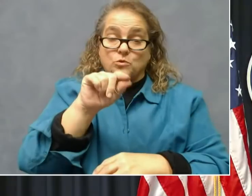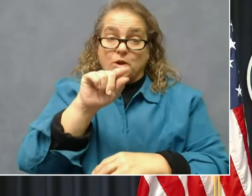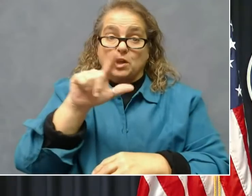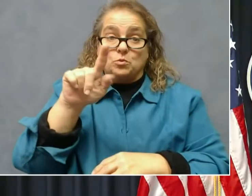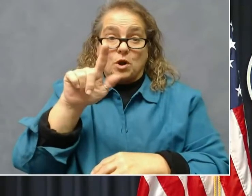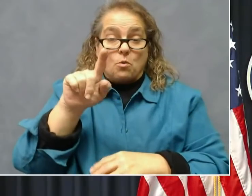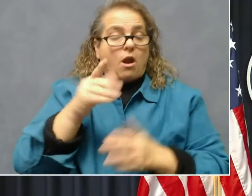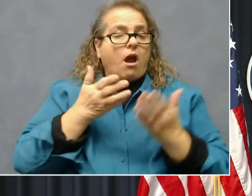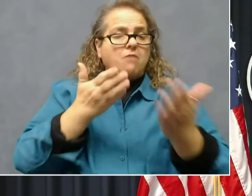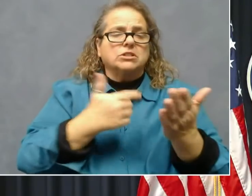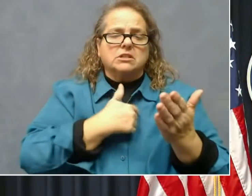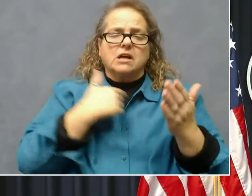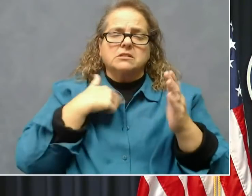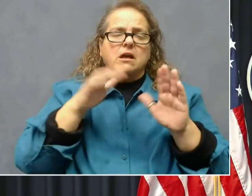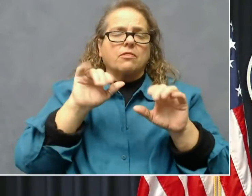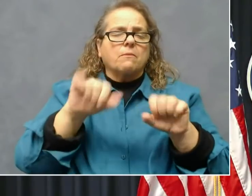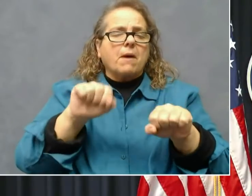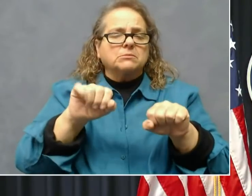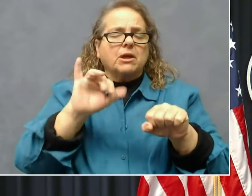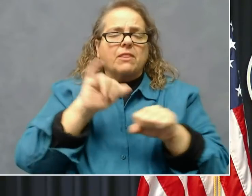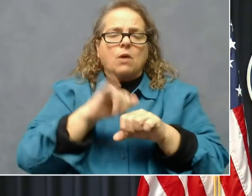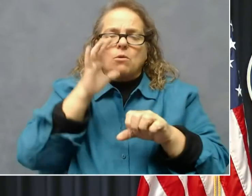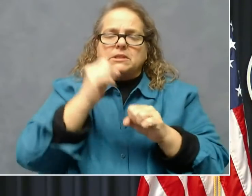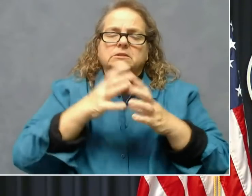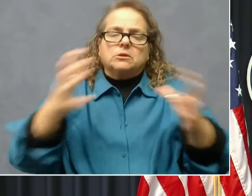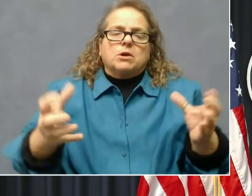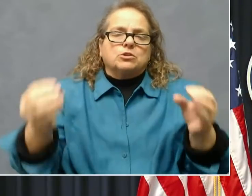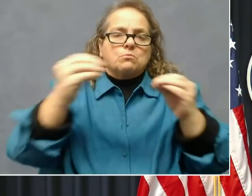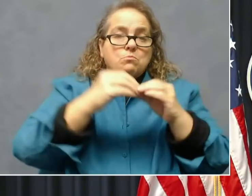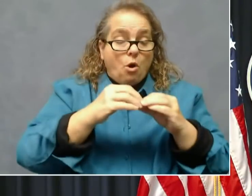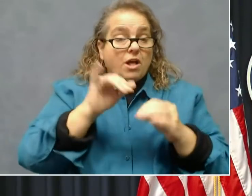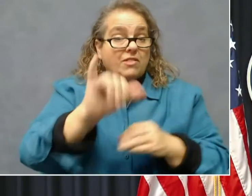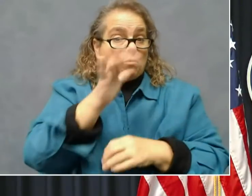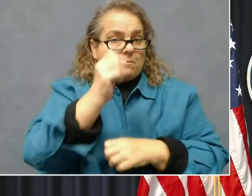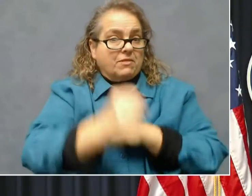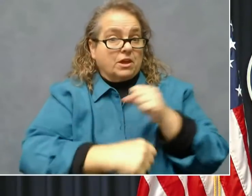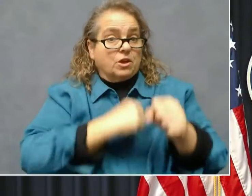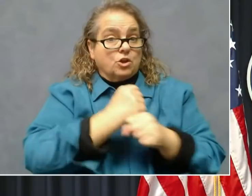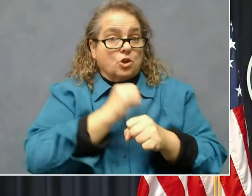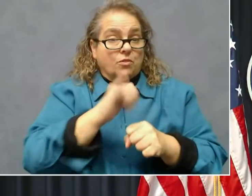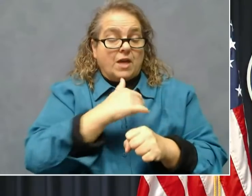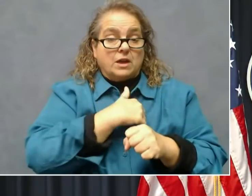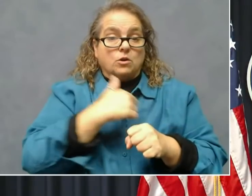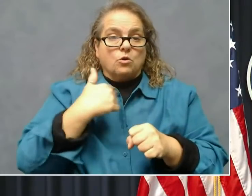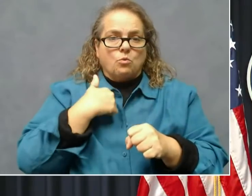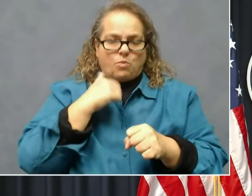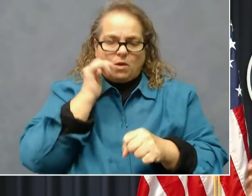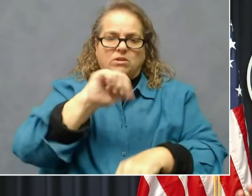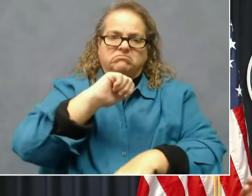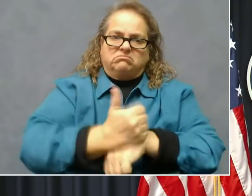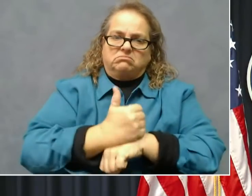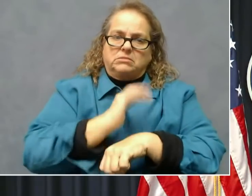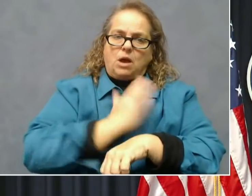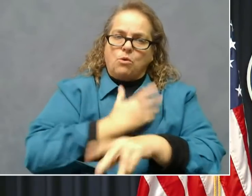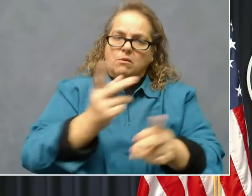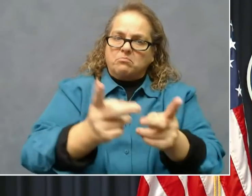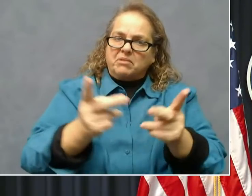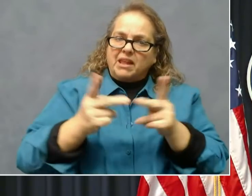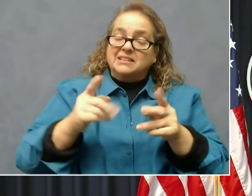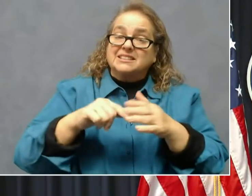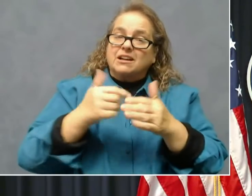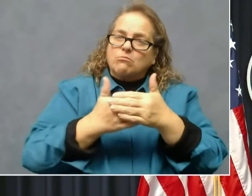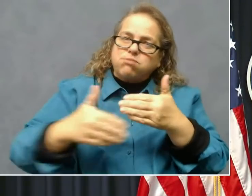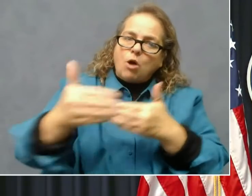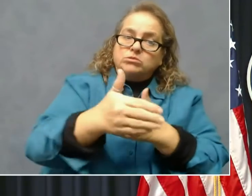year where we determine our place in the post-COVID world and in the post-COVID economy. Our opportunities in the second half of this